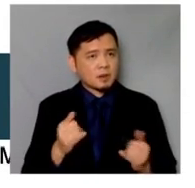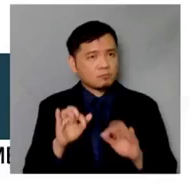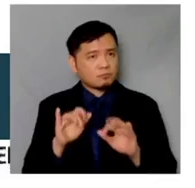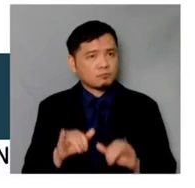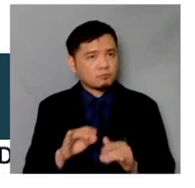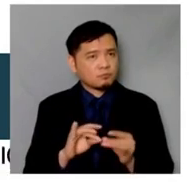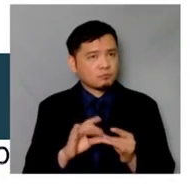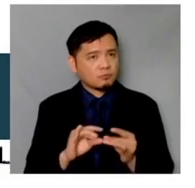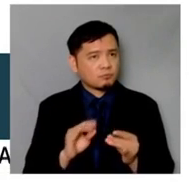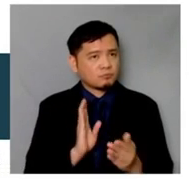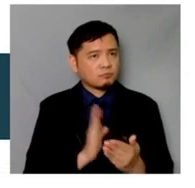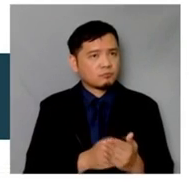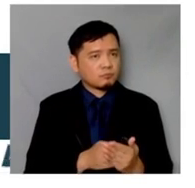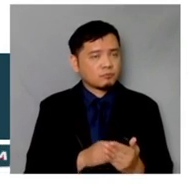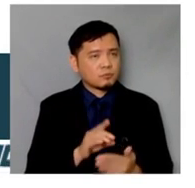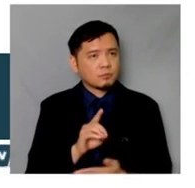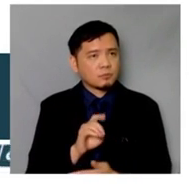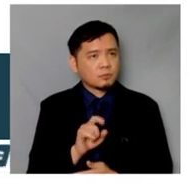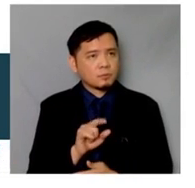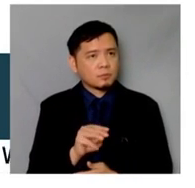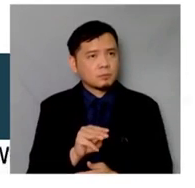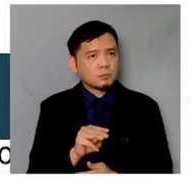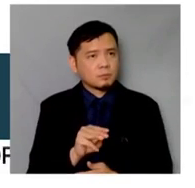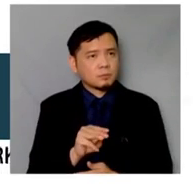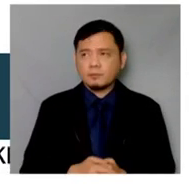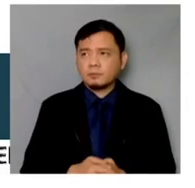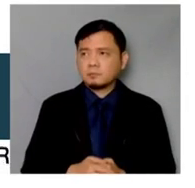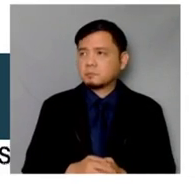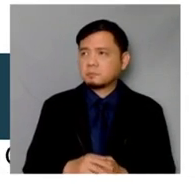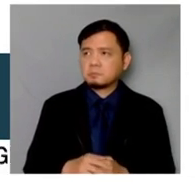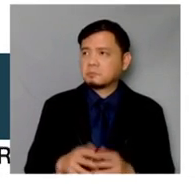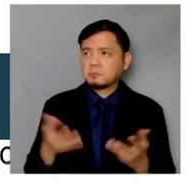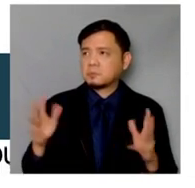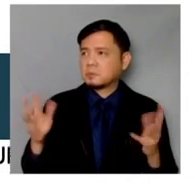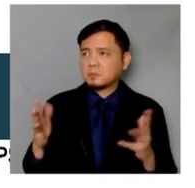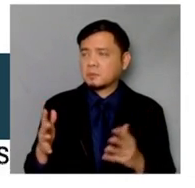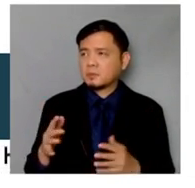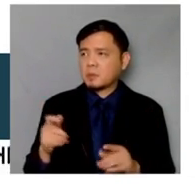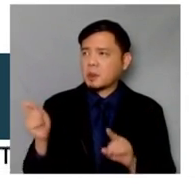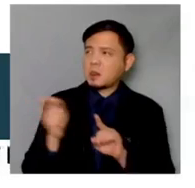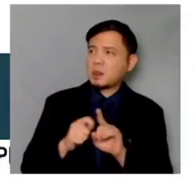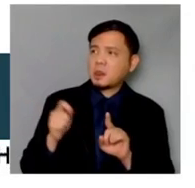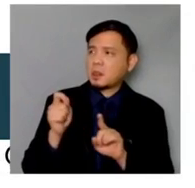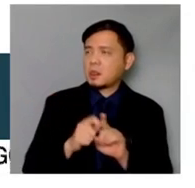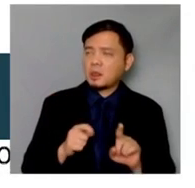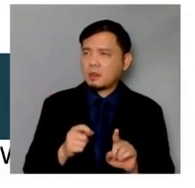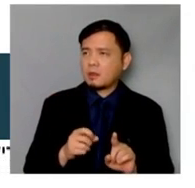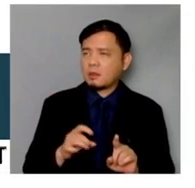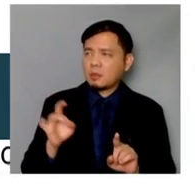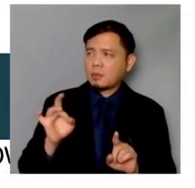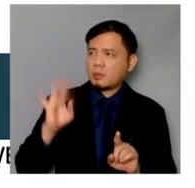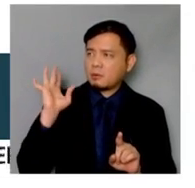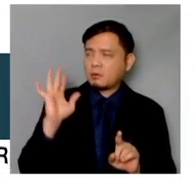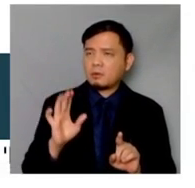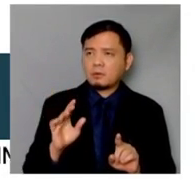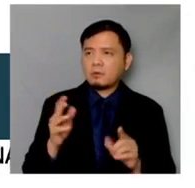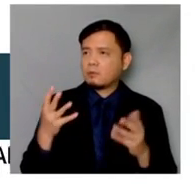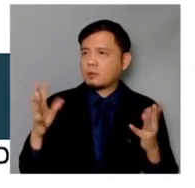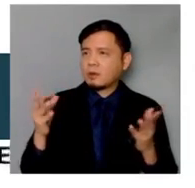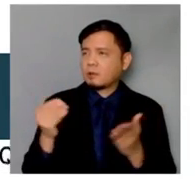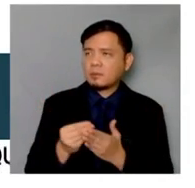Lima? Well, according to him, he only receives threats. And he hasn't received a single